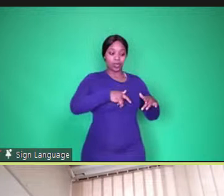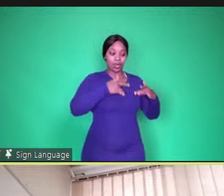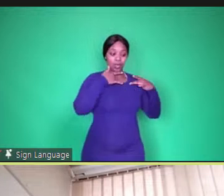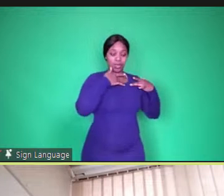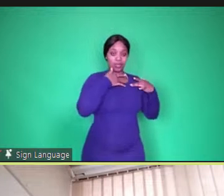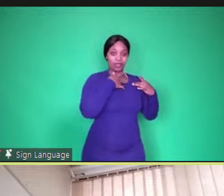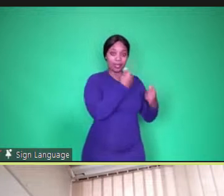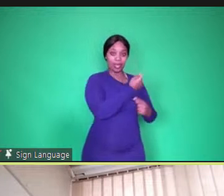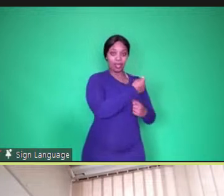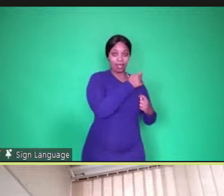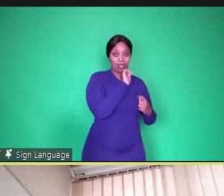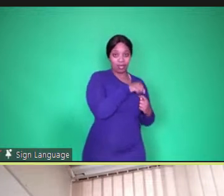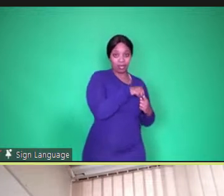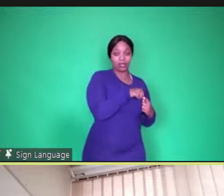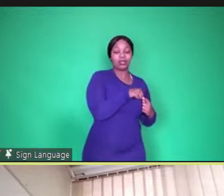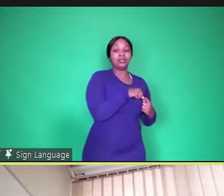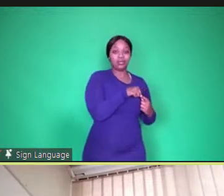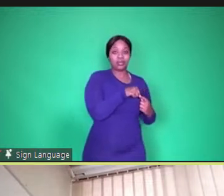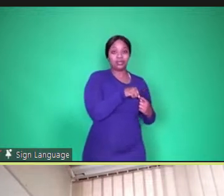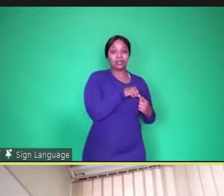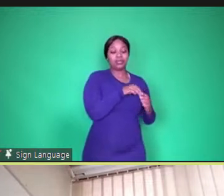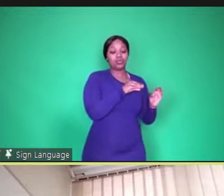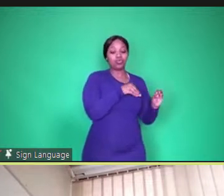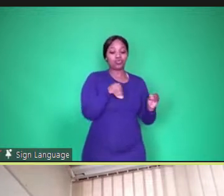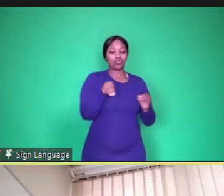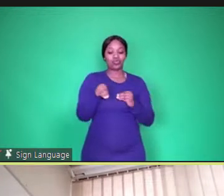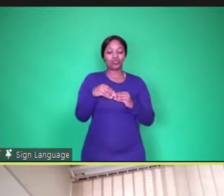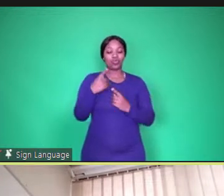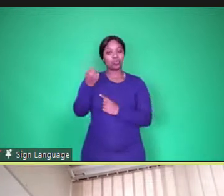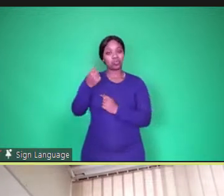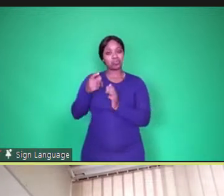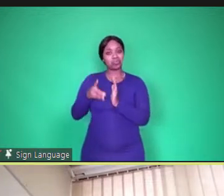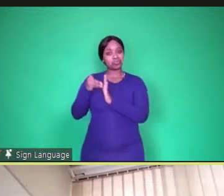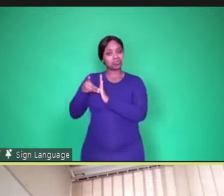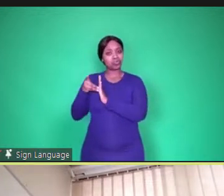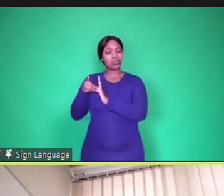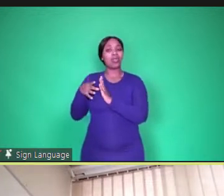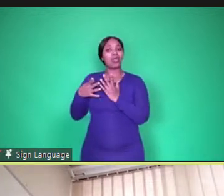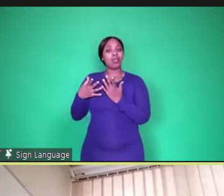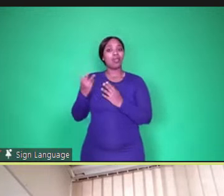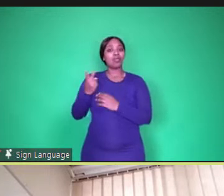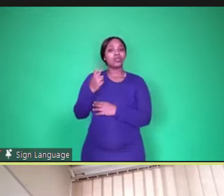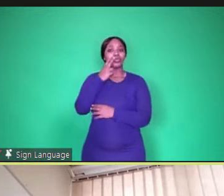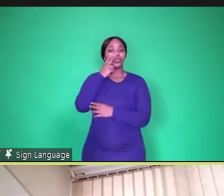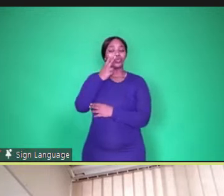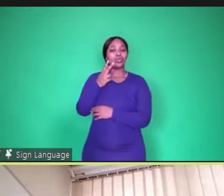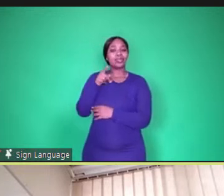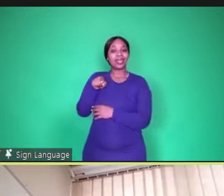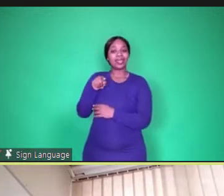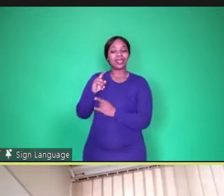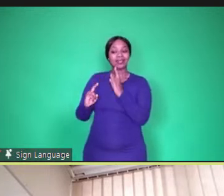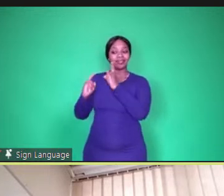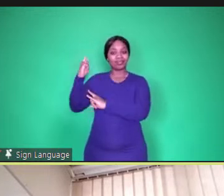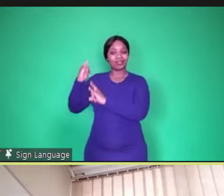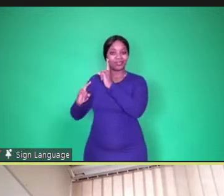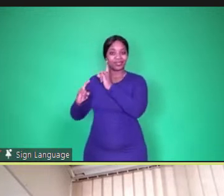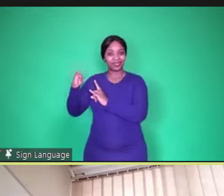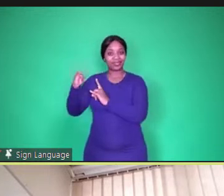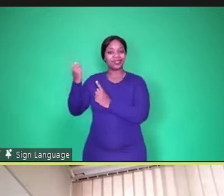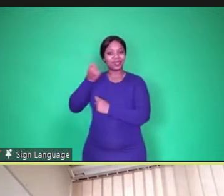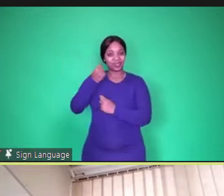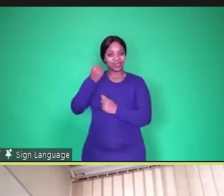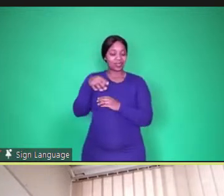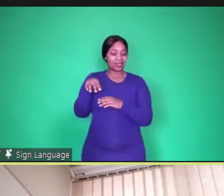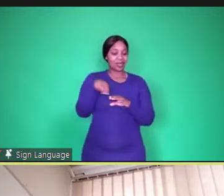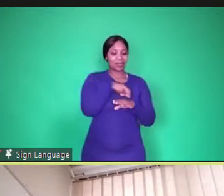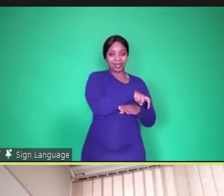rather than looking at the rural-urban migration, we're able also to look at the urban-rural migration, where